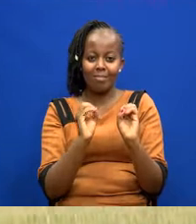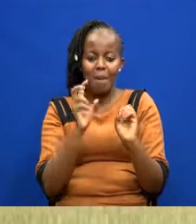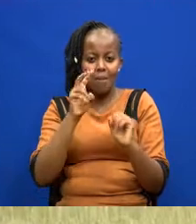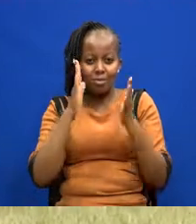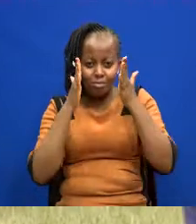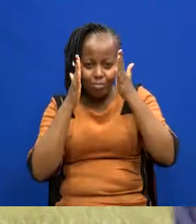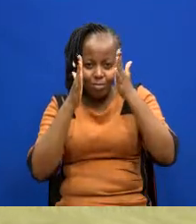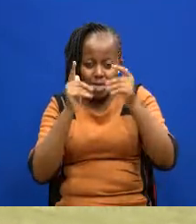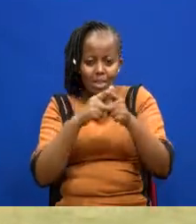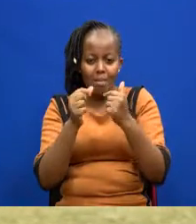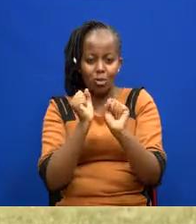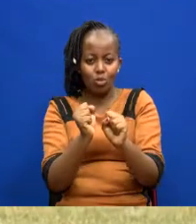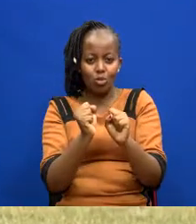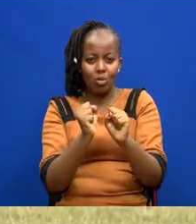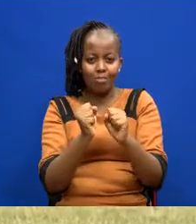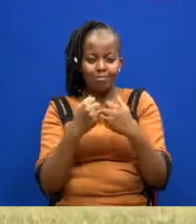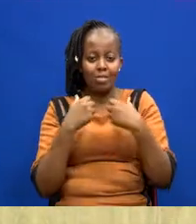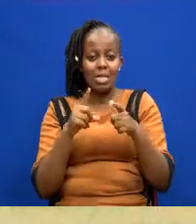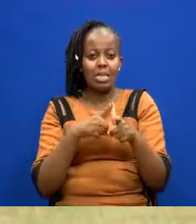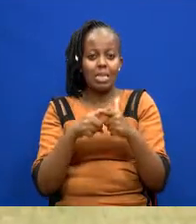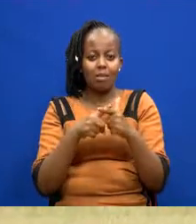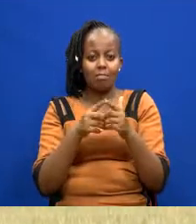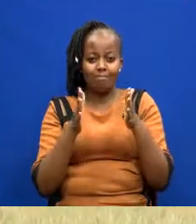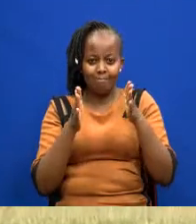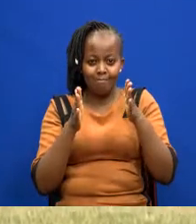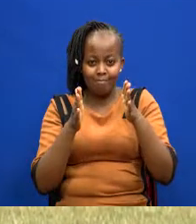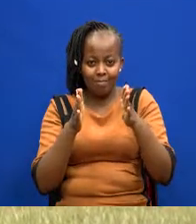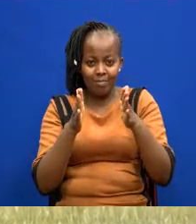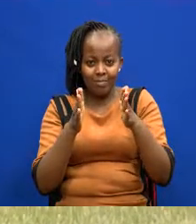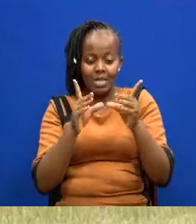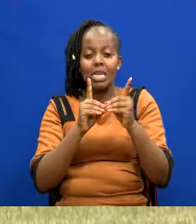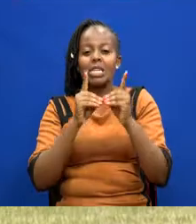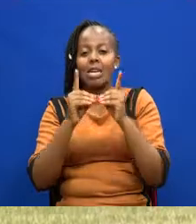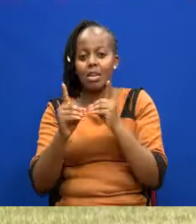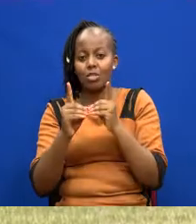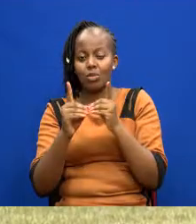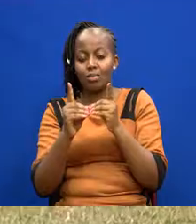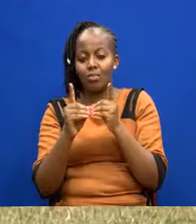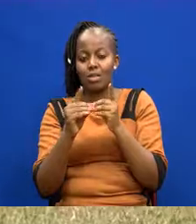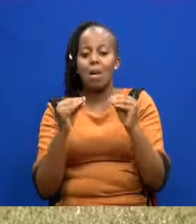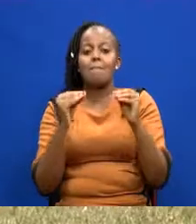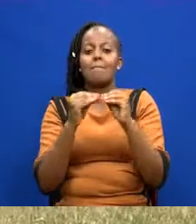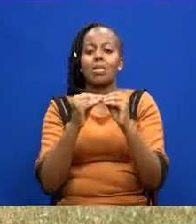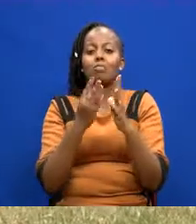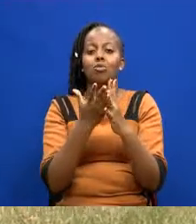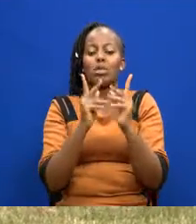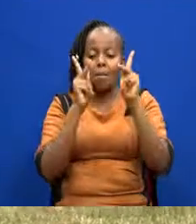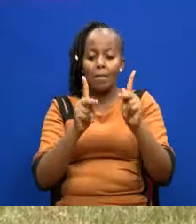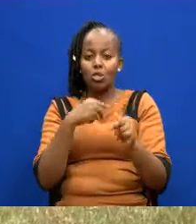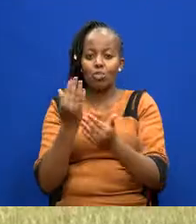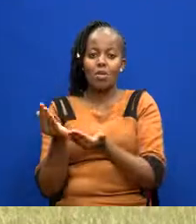feet, develop your strong body position, step into the direction, mid in between the ball